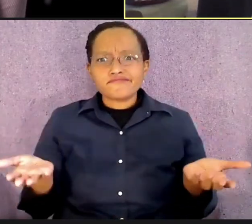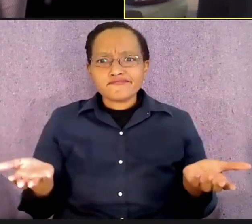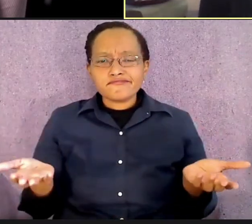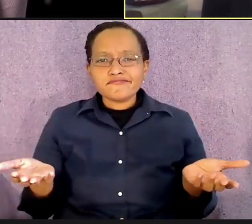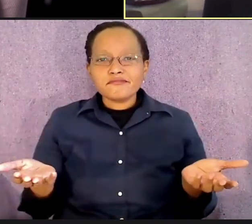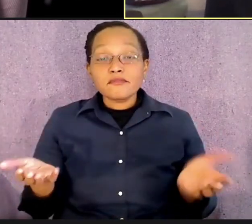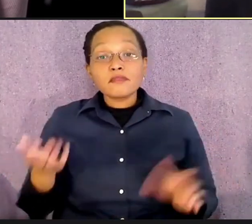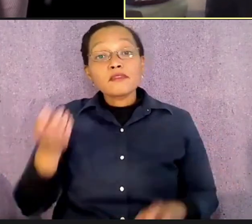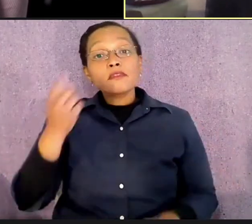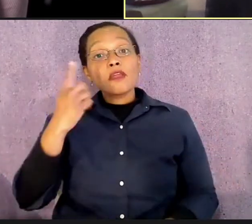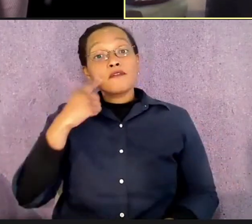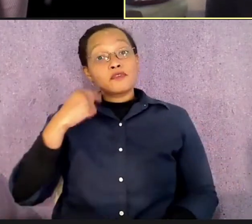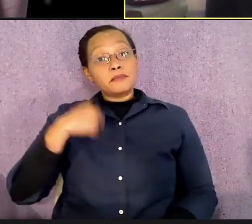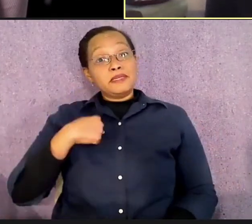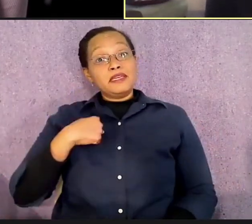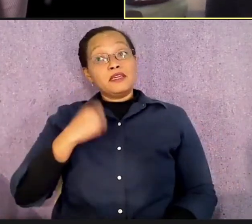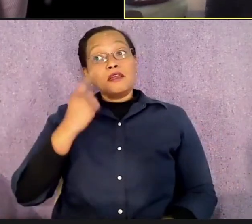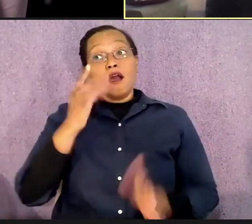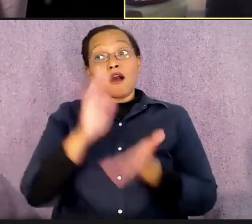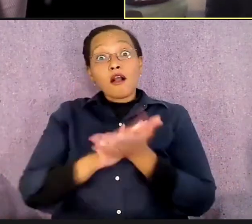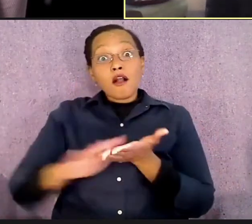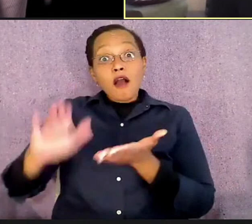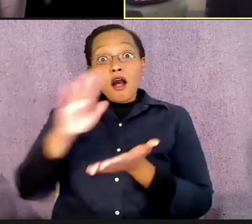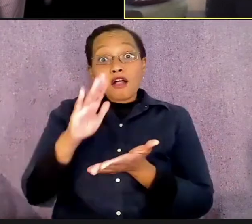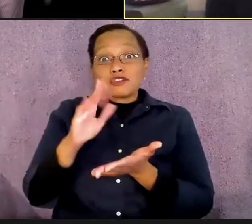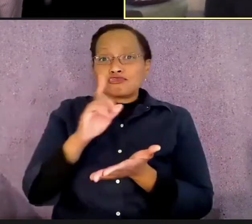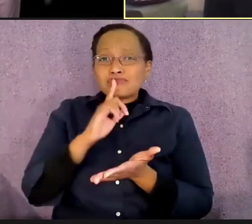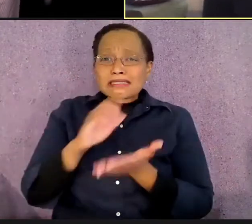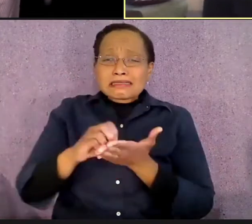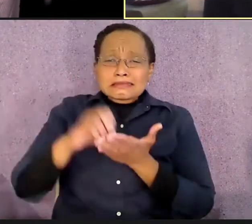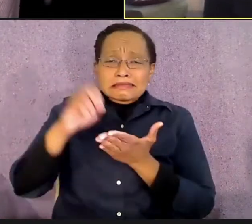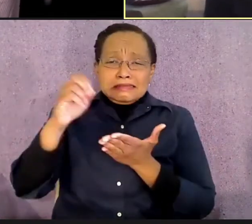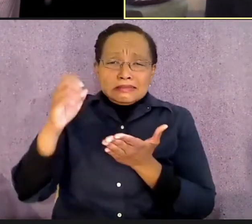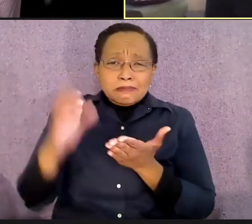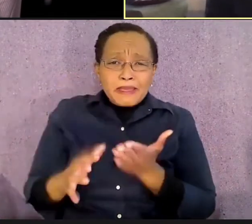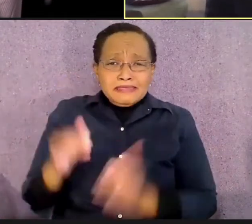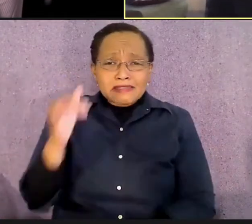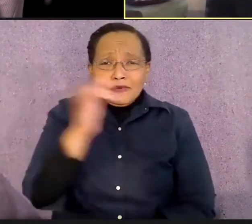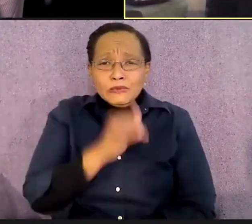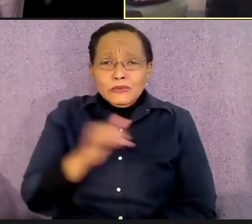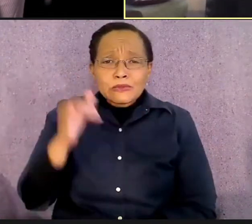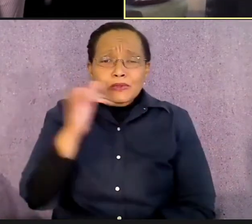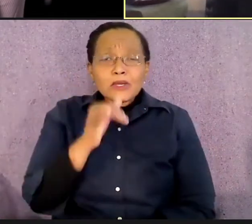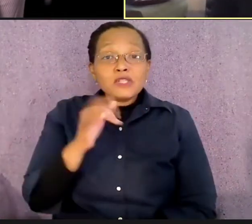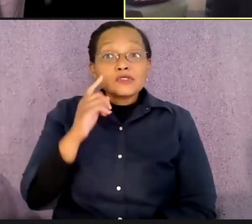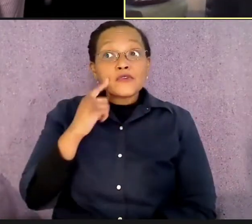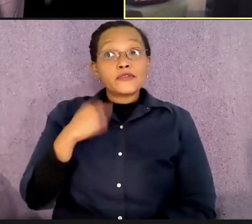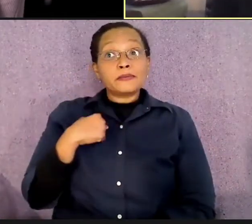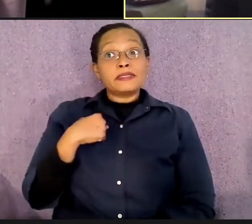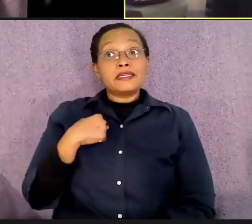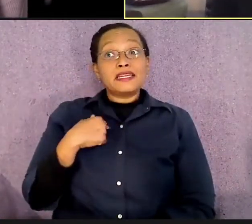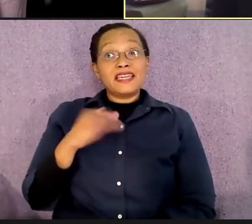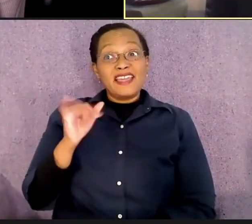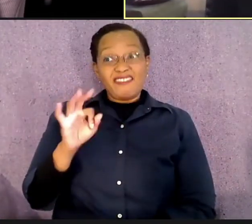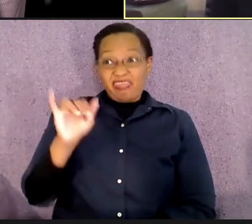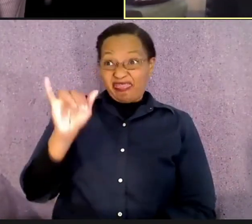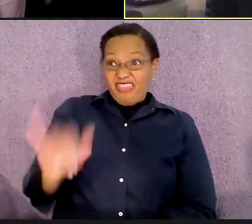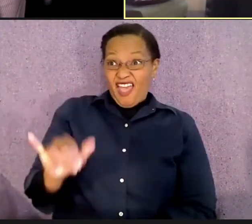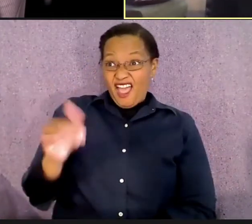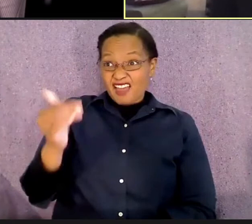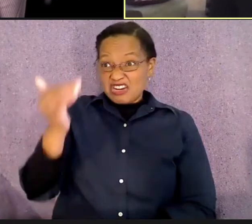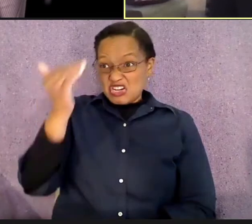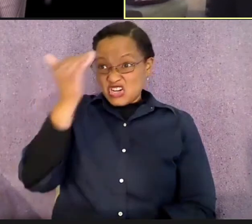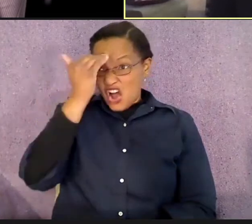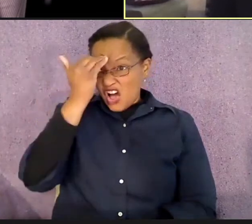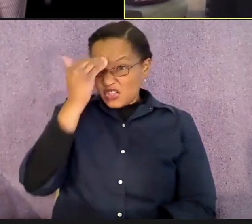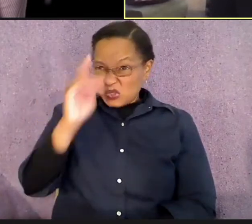to me at this point, because college is so expensive, to me it's got to be a thing like if you can only get that knowledge from that place, then